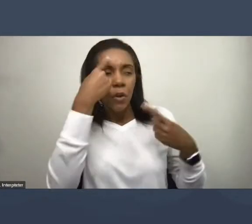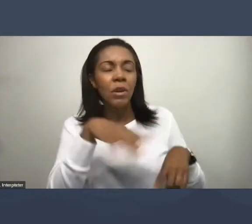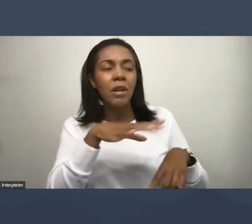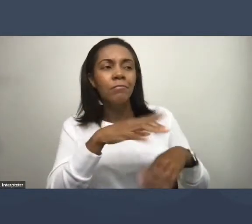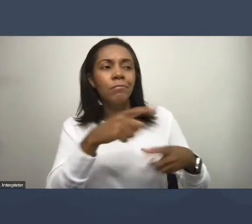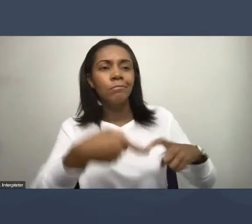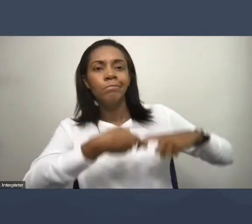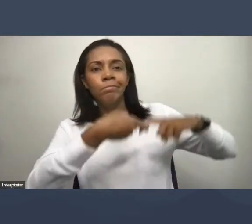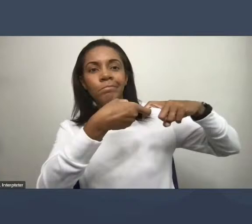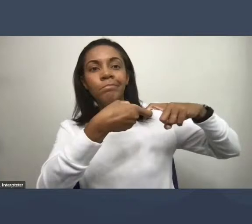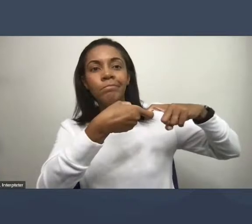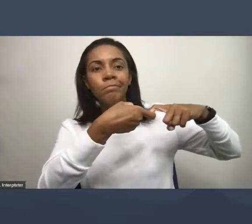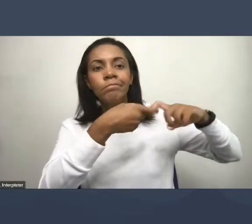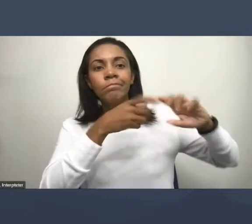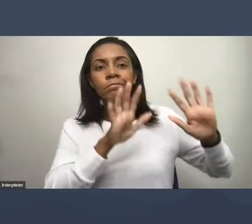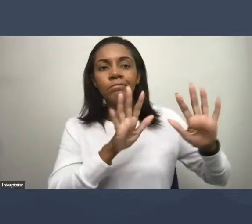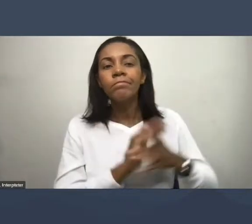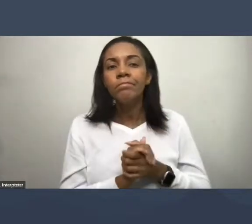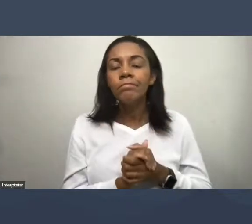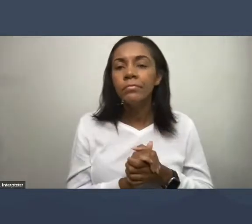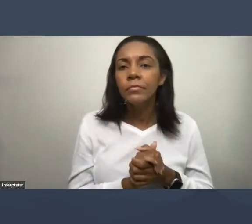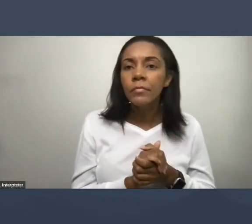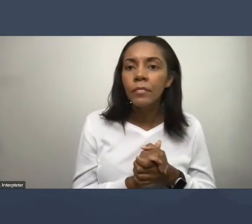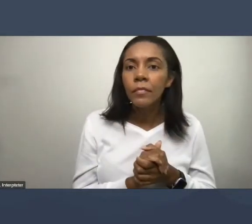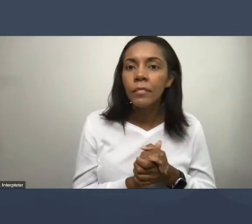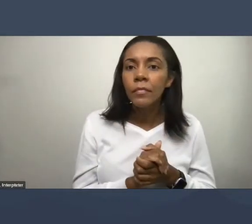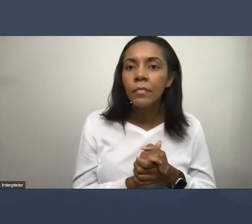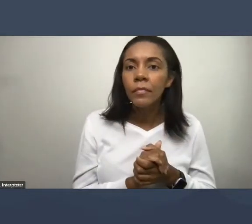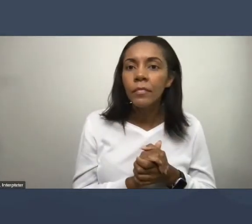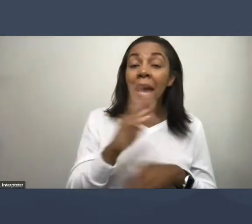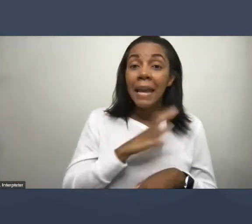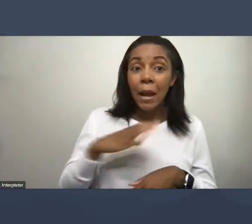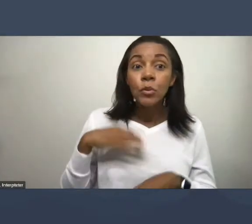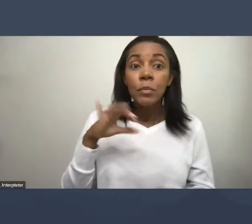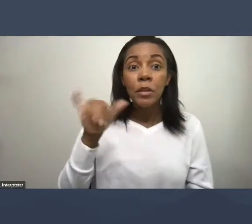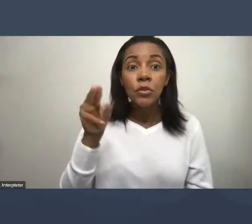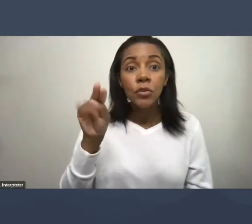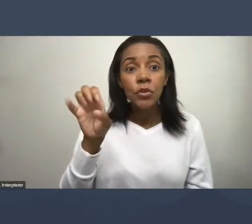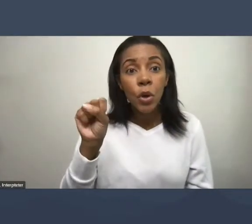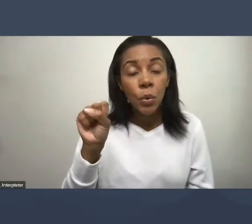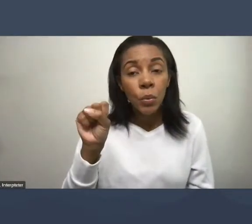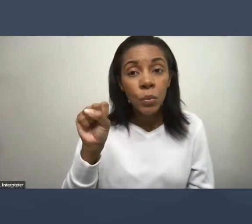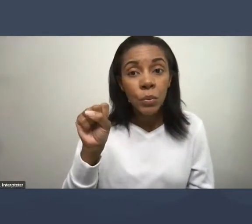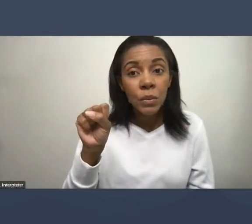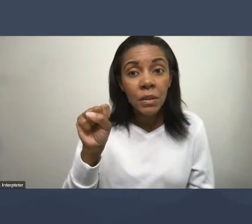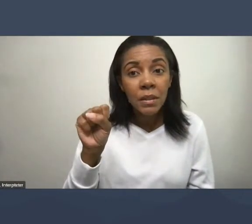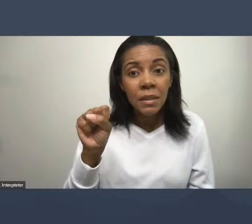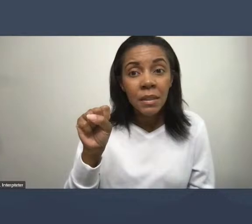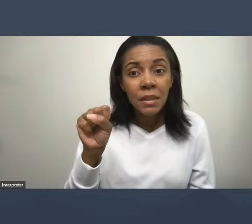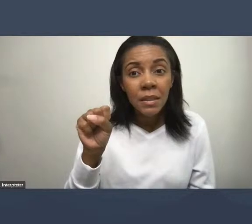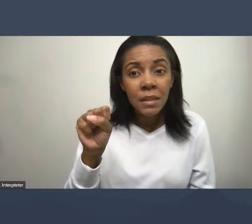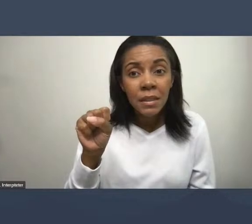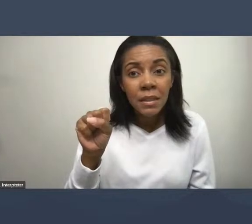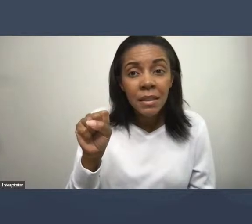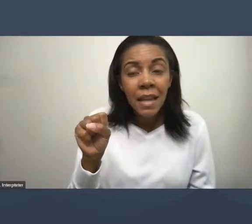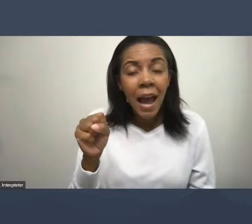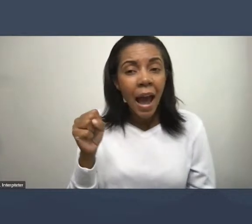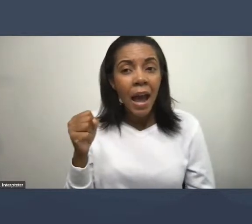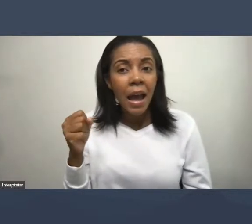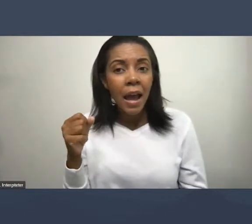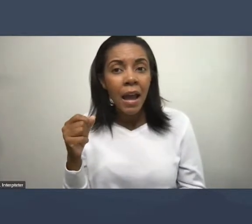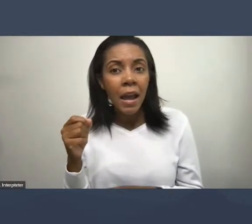about it in the completed package. Okay, Councilman Jones, I hear kind of a slight objection. Is that correct?